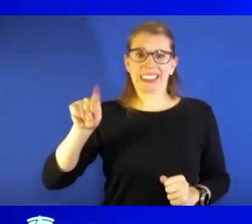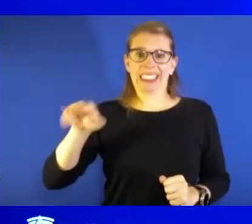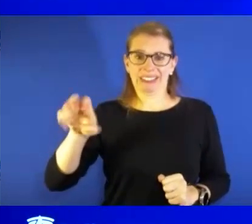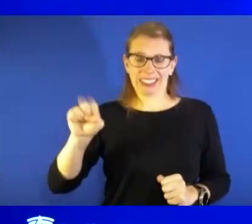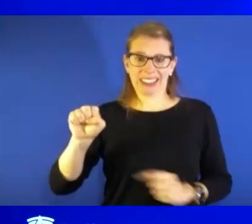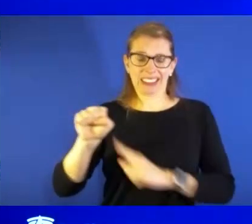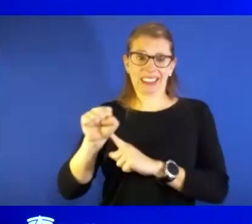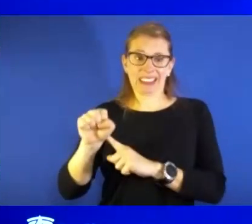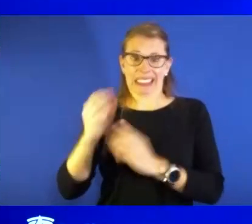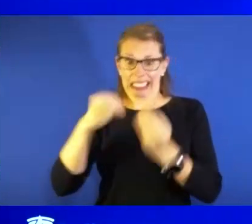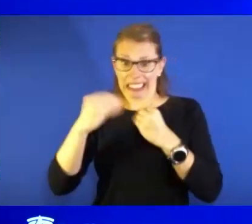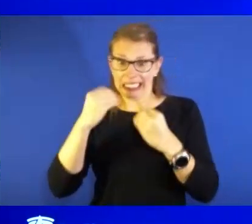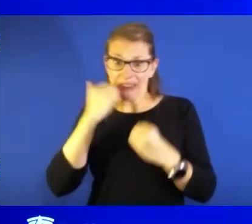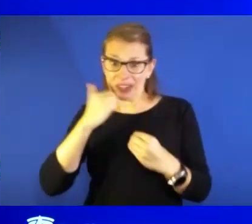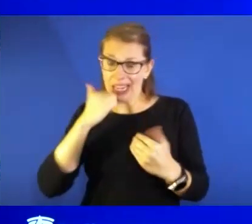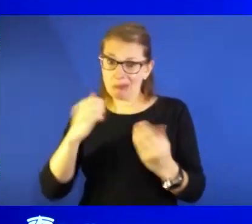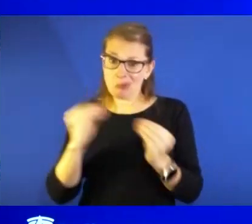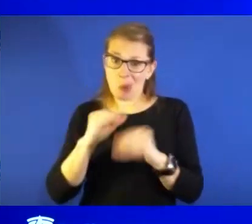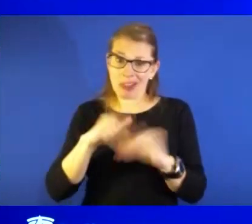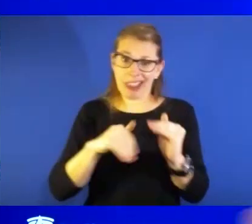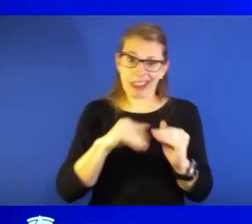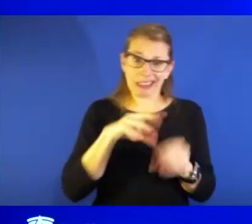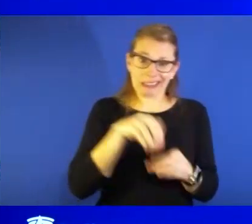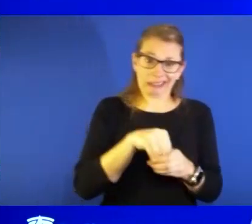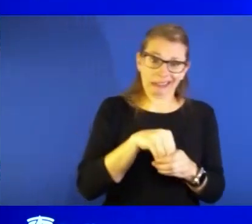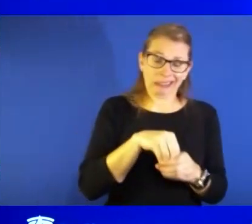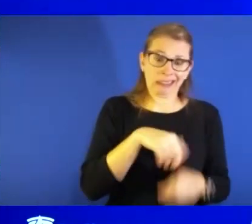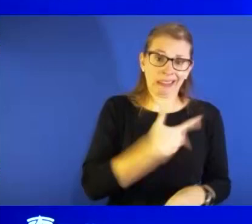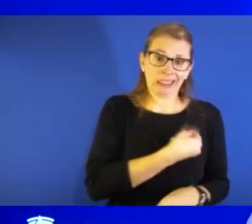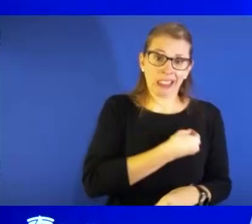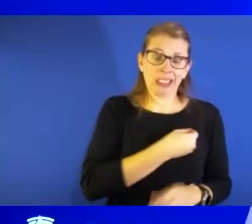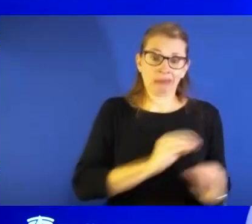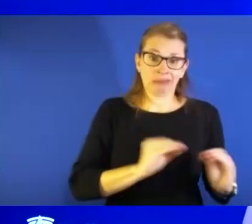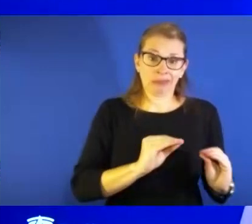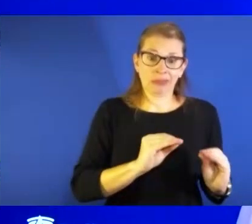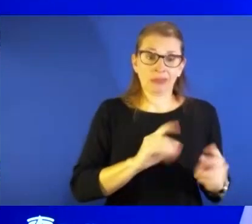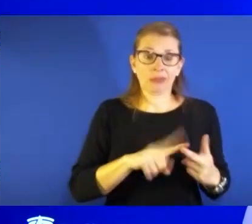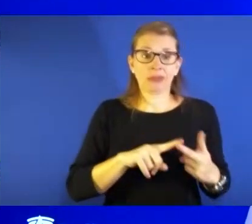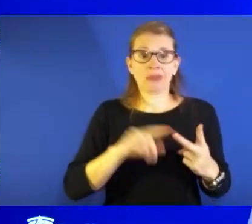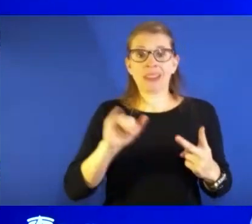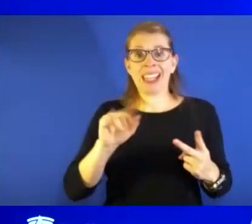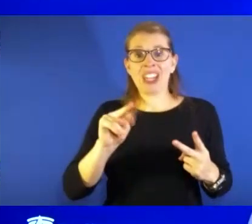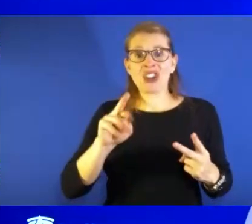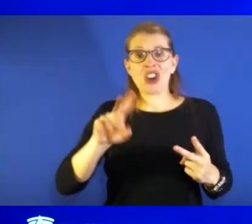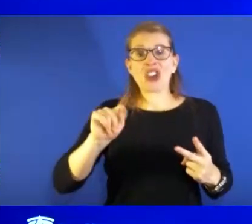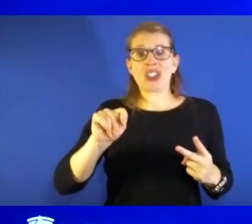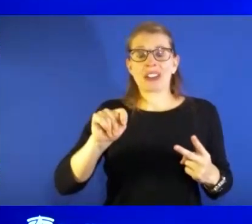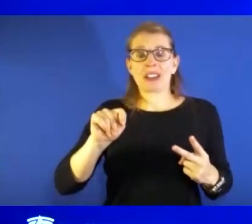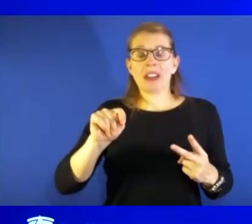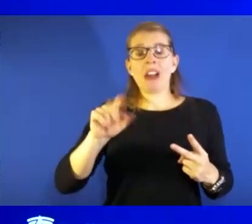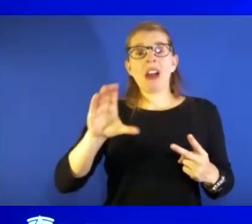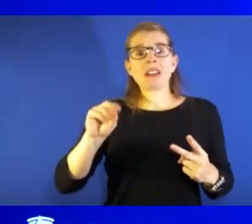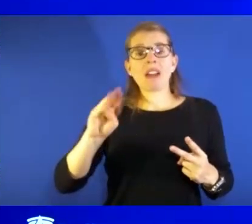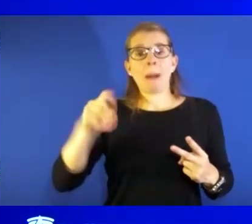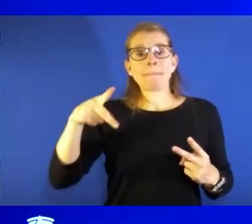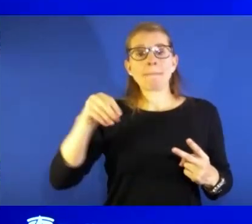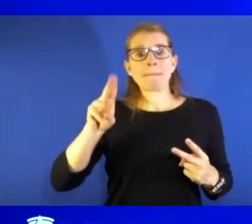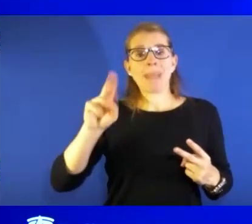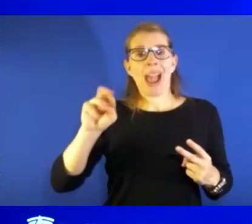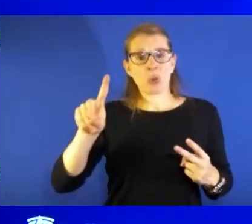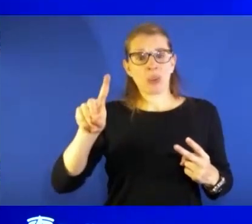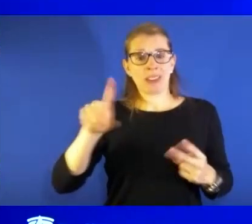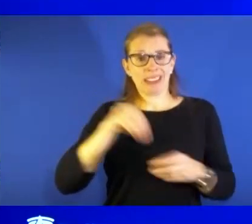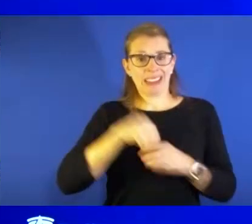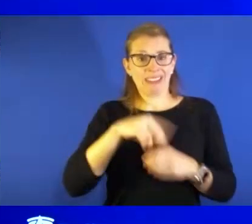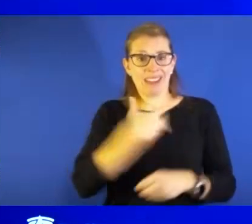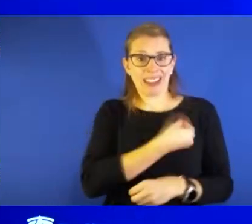anything you would get in a vaccine. So number one, there's no preservatives. They're inert compounds within those vaccines. Most of those vaccines,